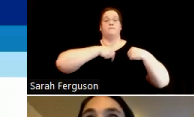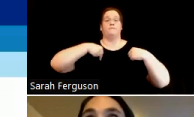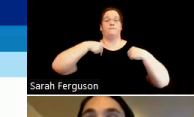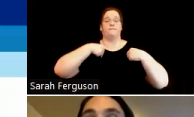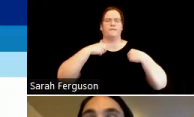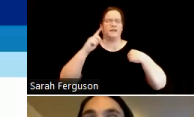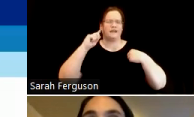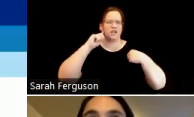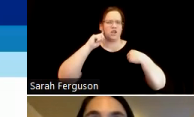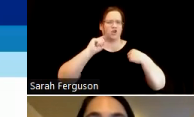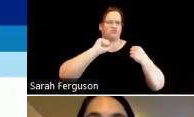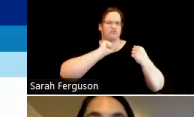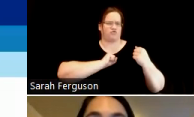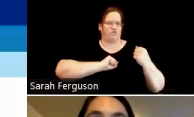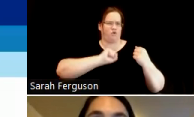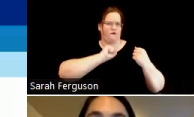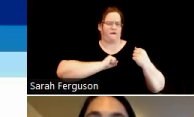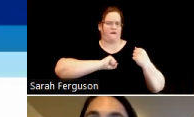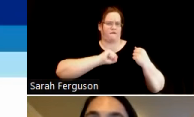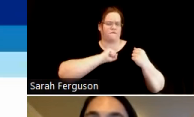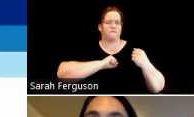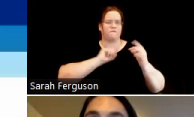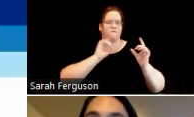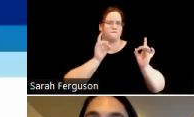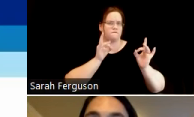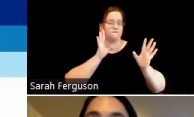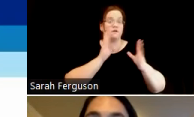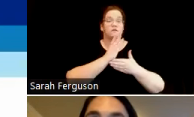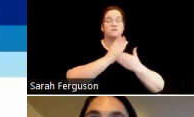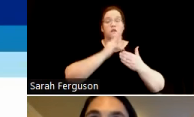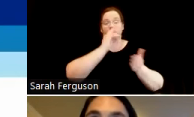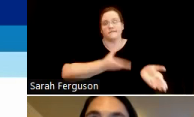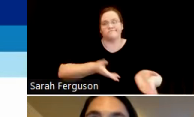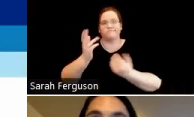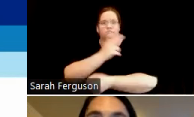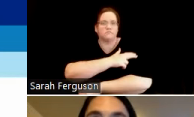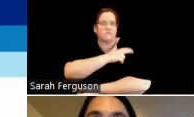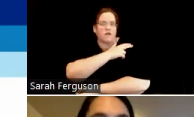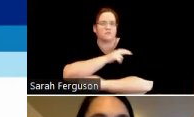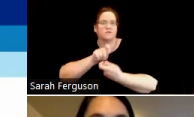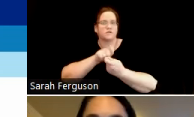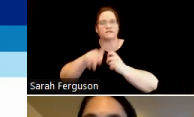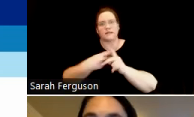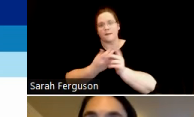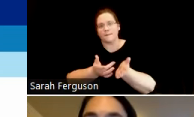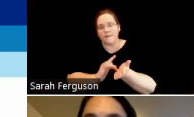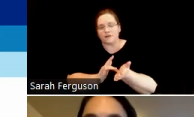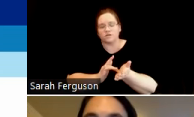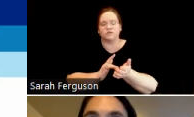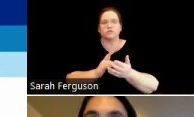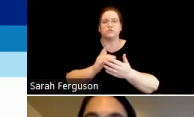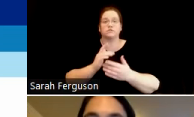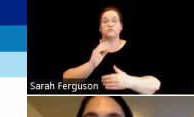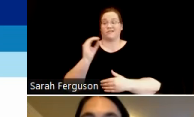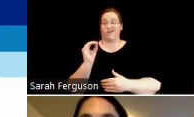cough and increased work of breathing. And some kids need to be admitted to the hospital for certain kinds of medications and